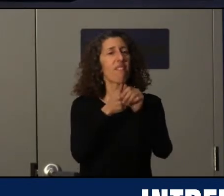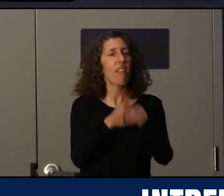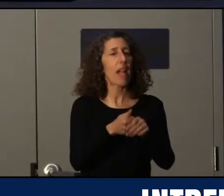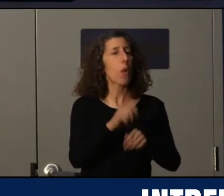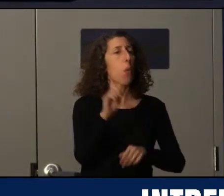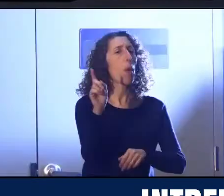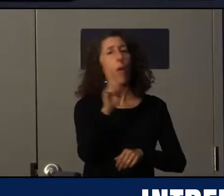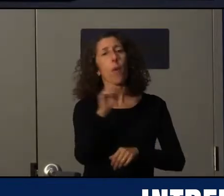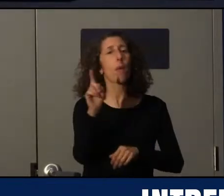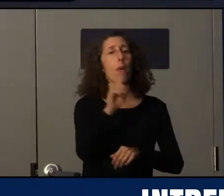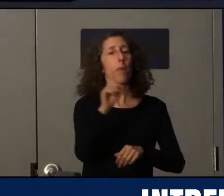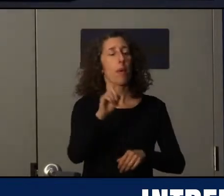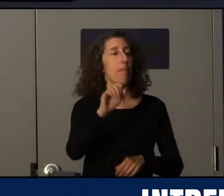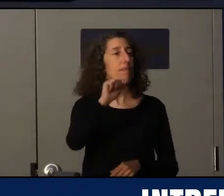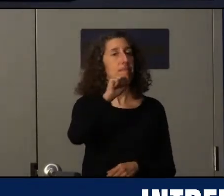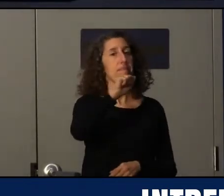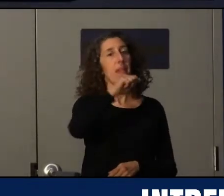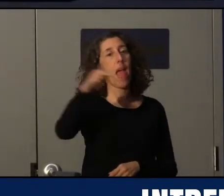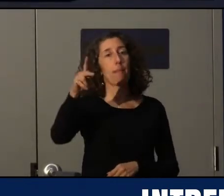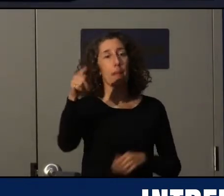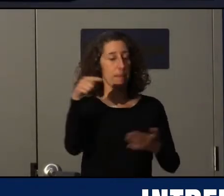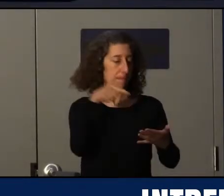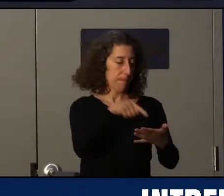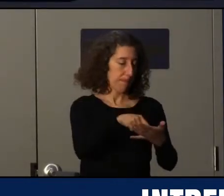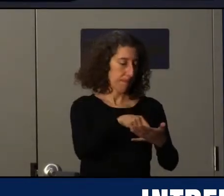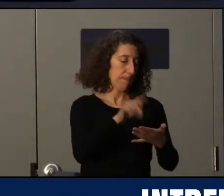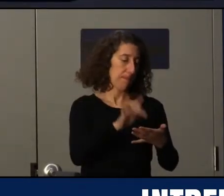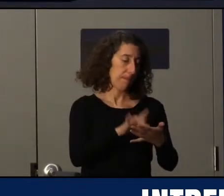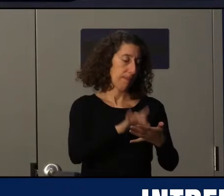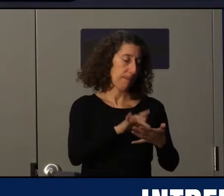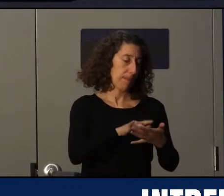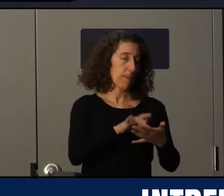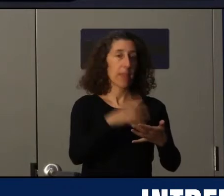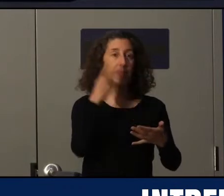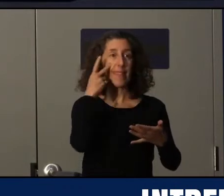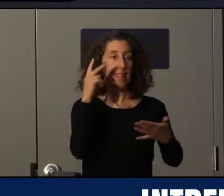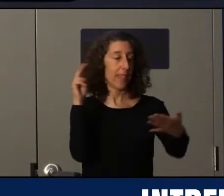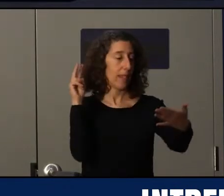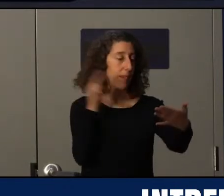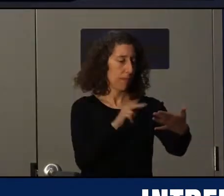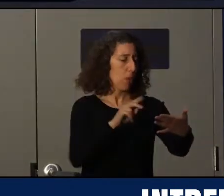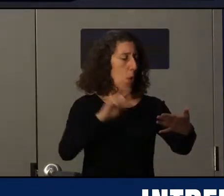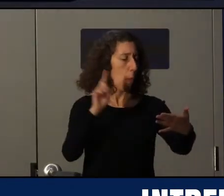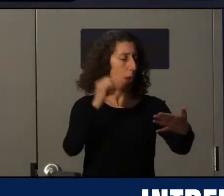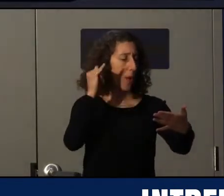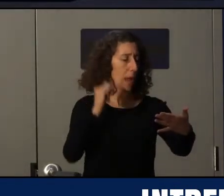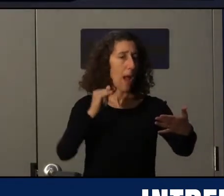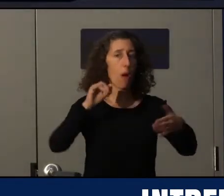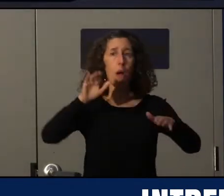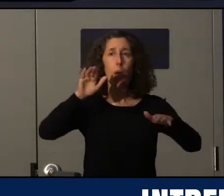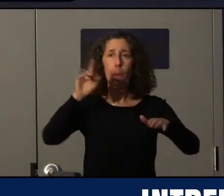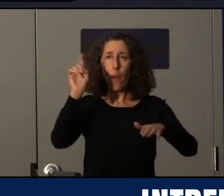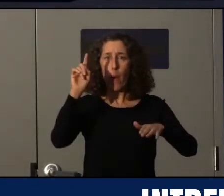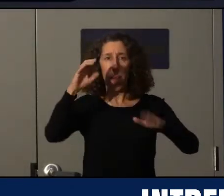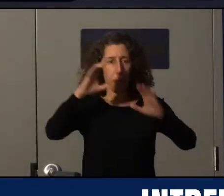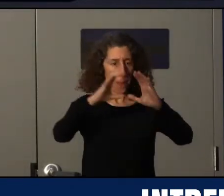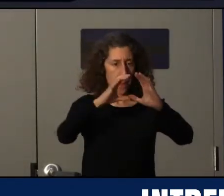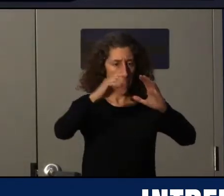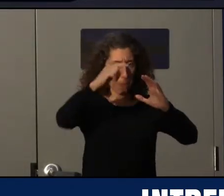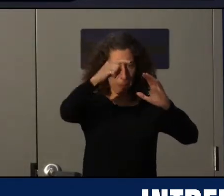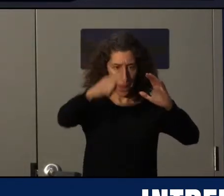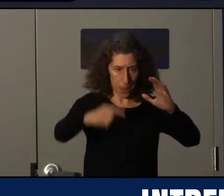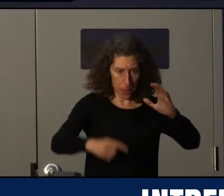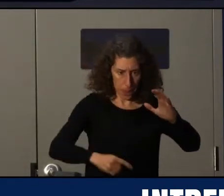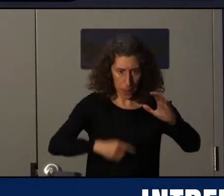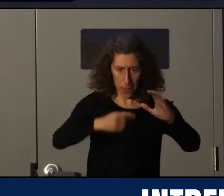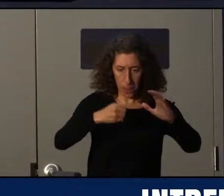certain times during the day, usually right before or after sunset, or right around when the